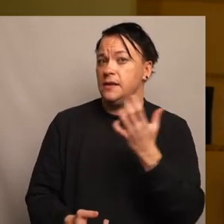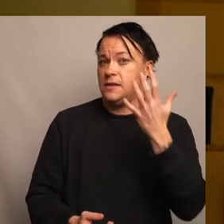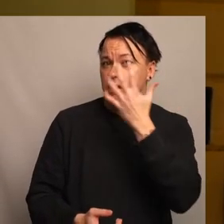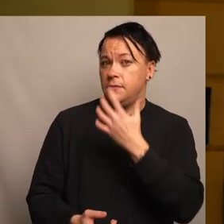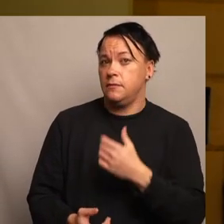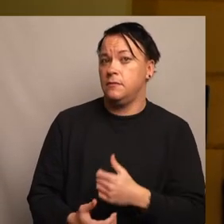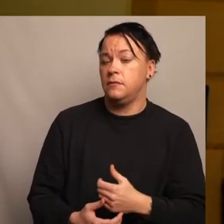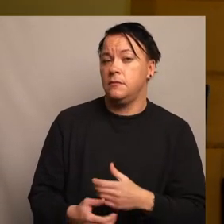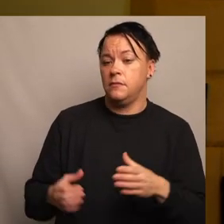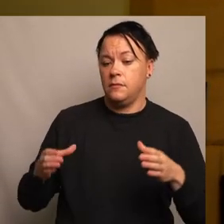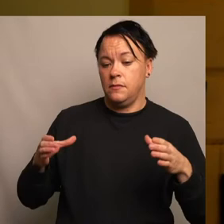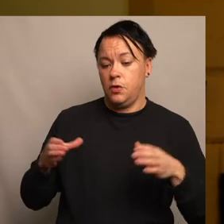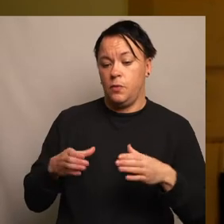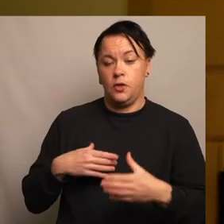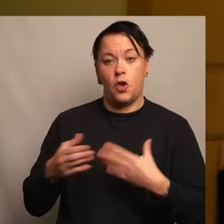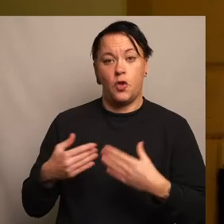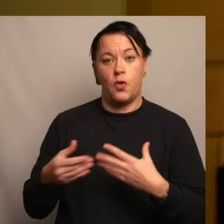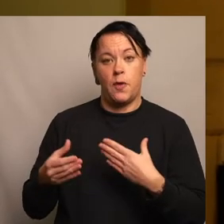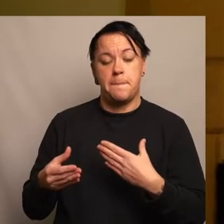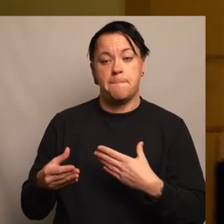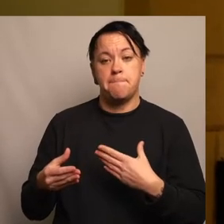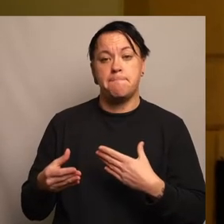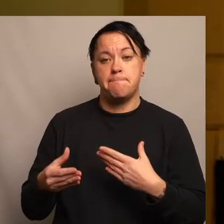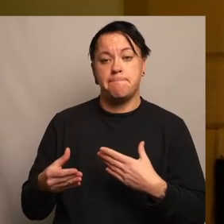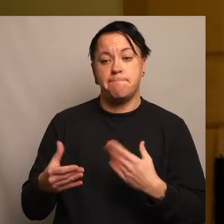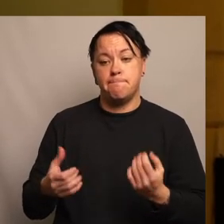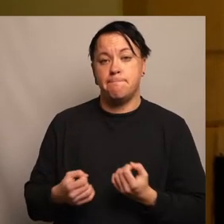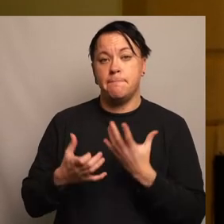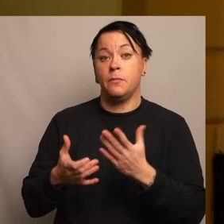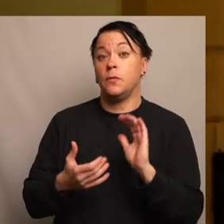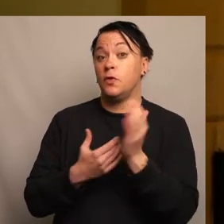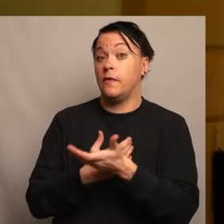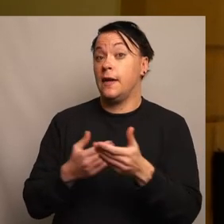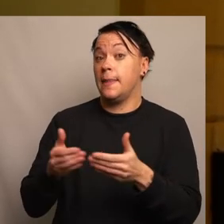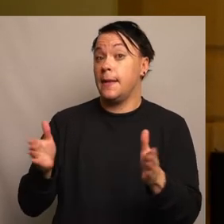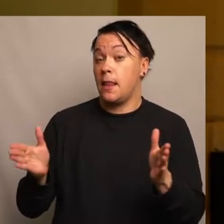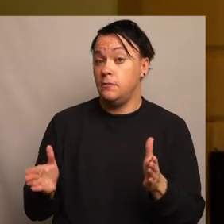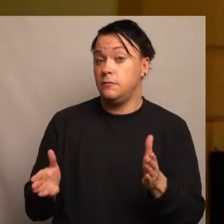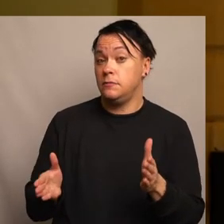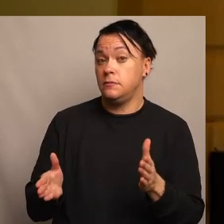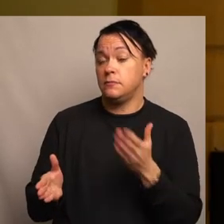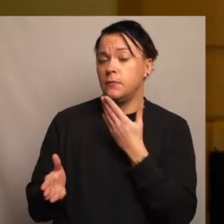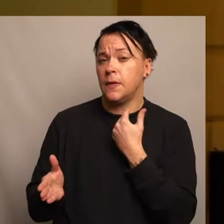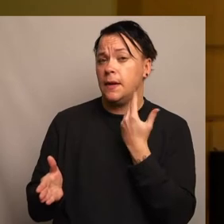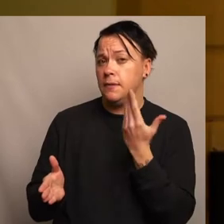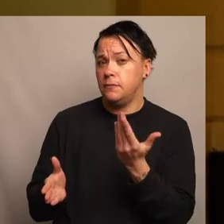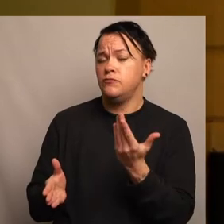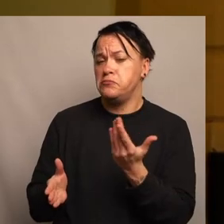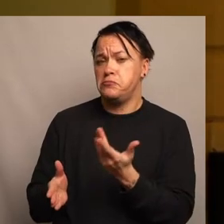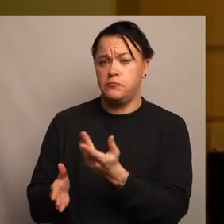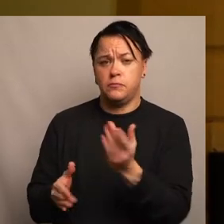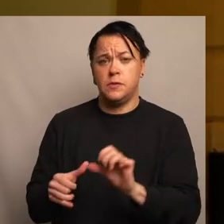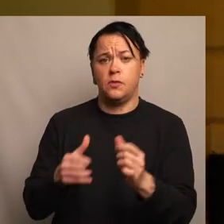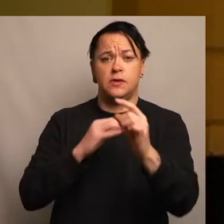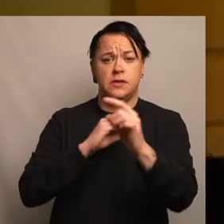like the community work. The community work is creating the safe space for people to be themselves. We come there,